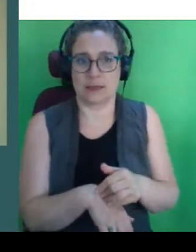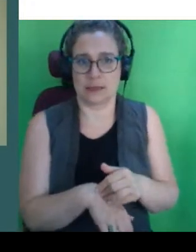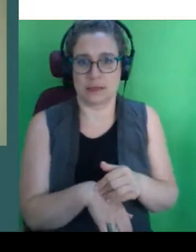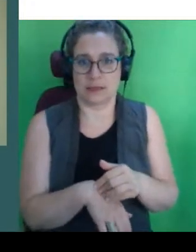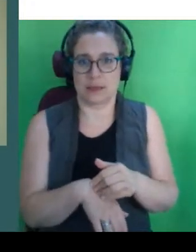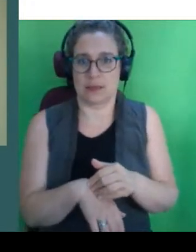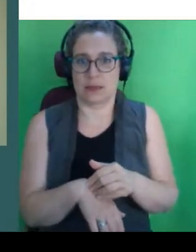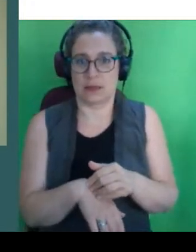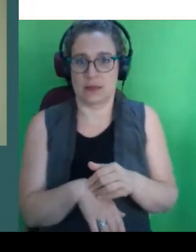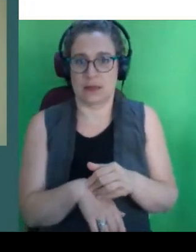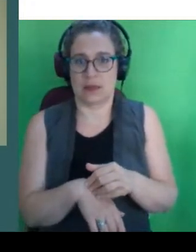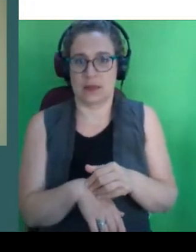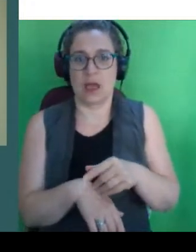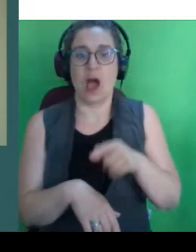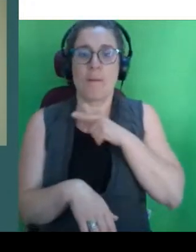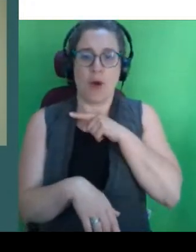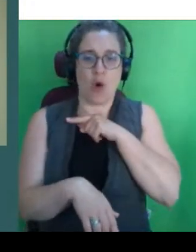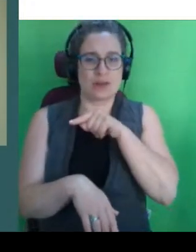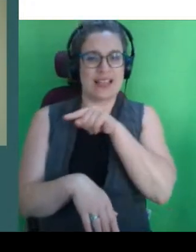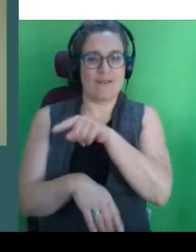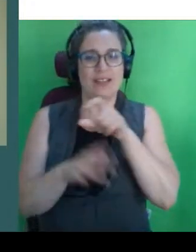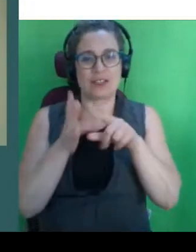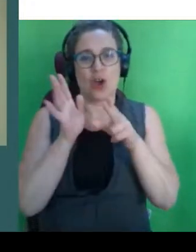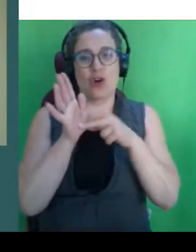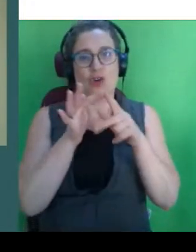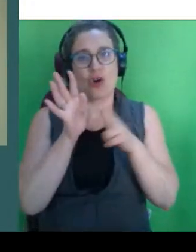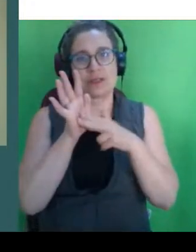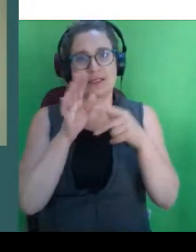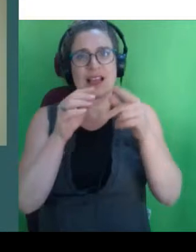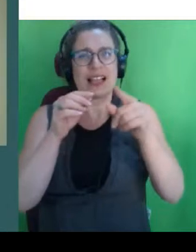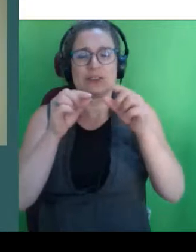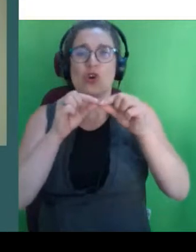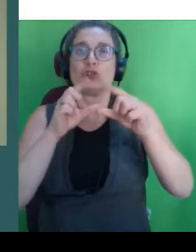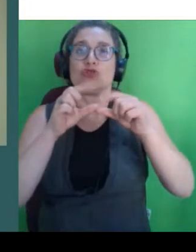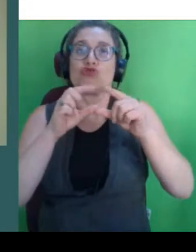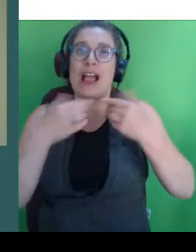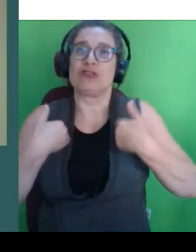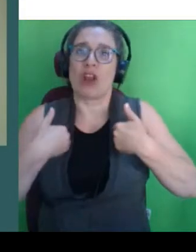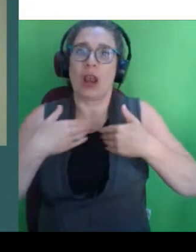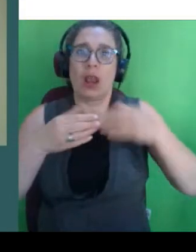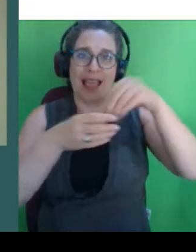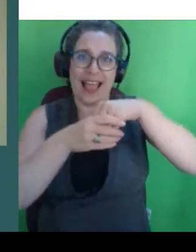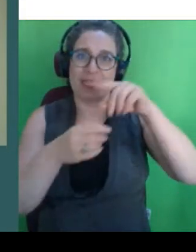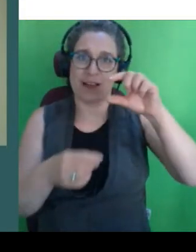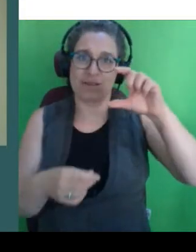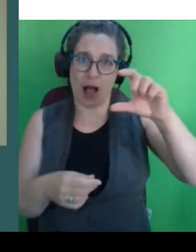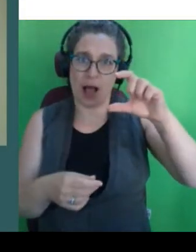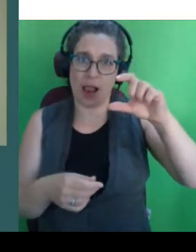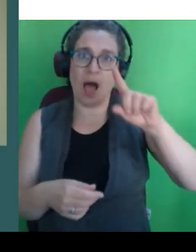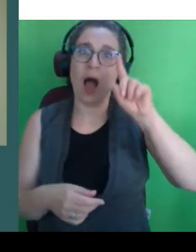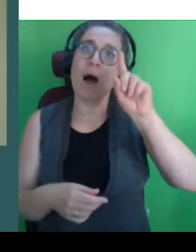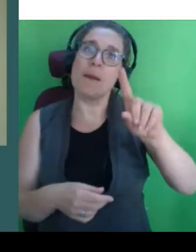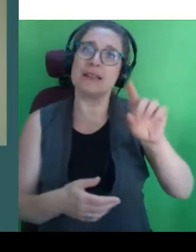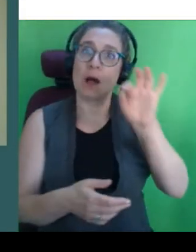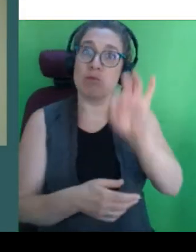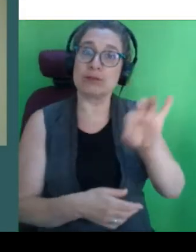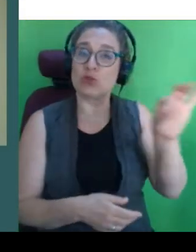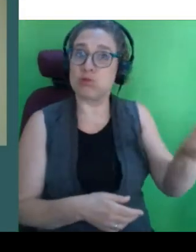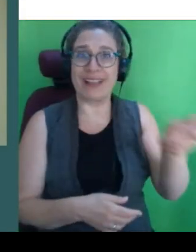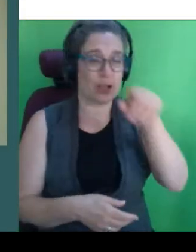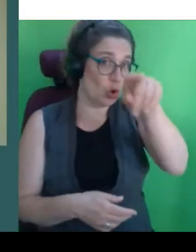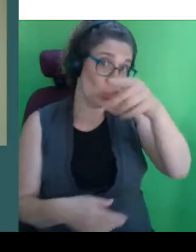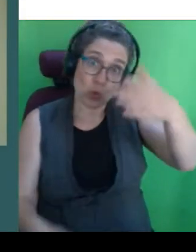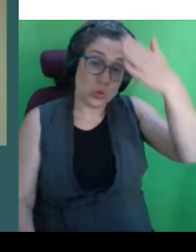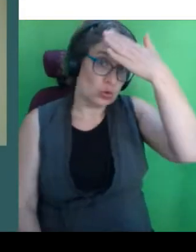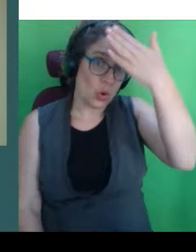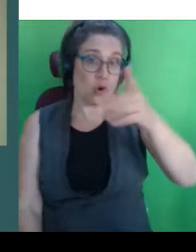in the vials. Whereas with prick to prick, what you don't know is what's the